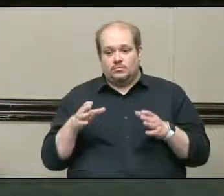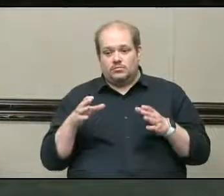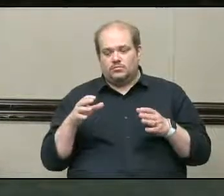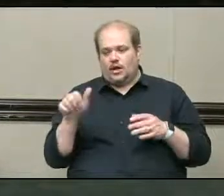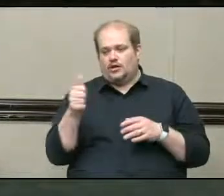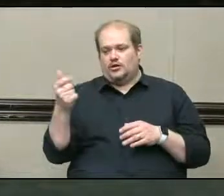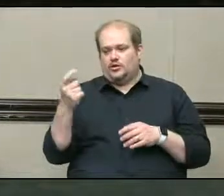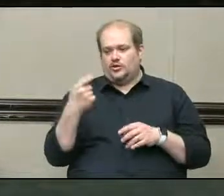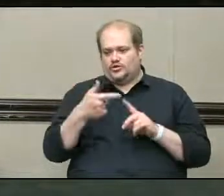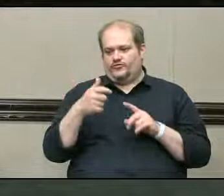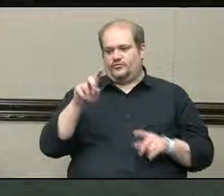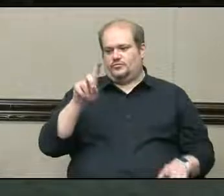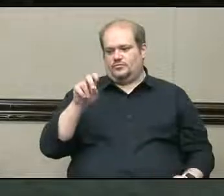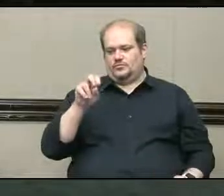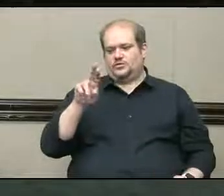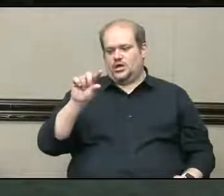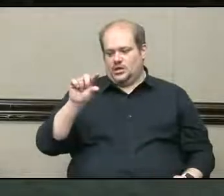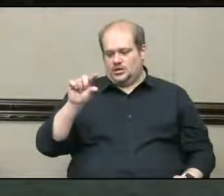Doug.